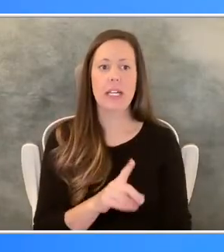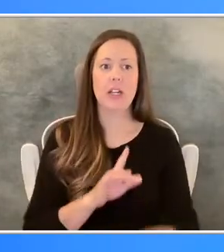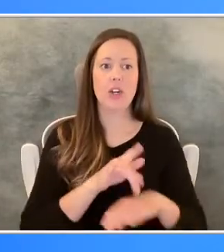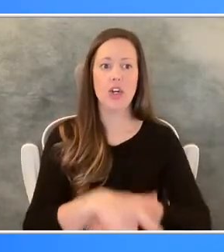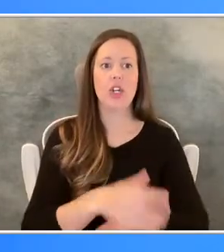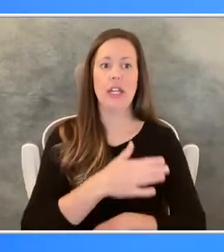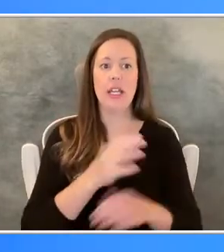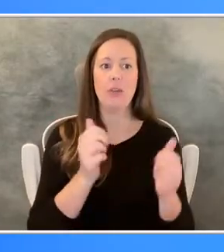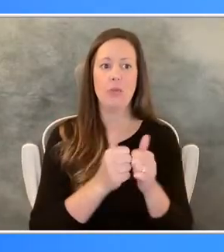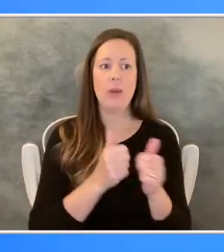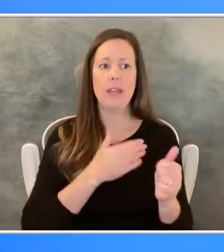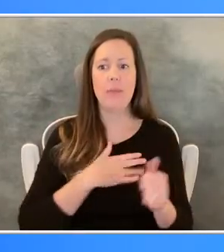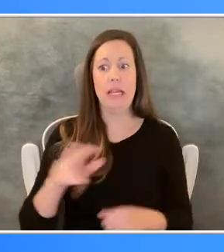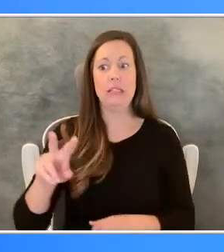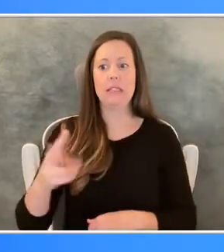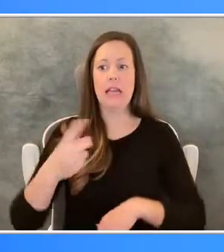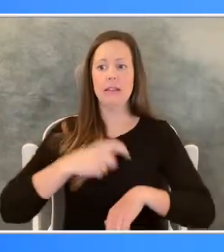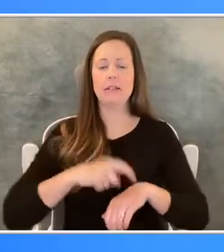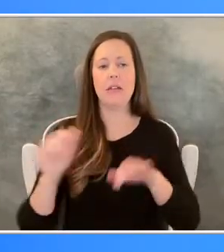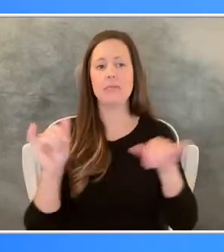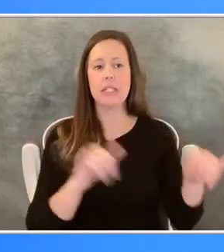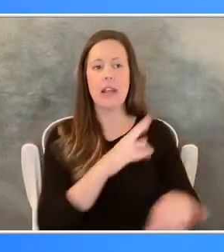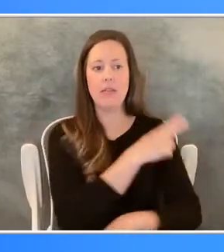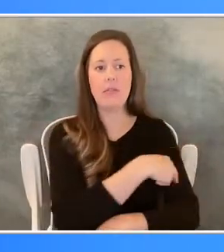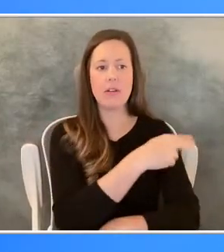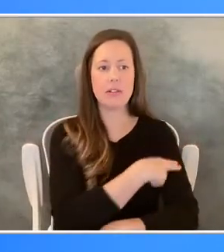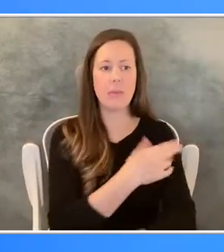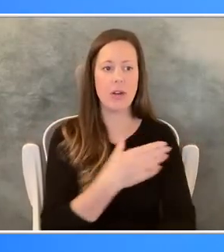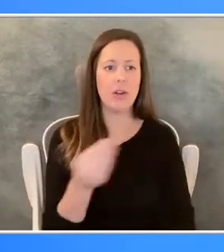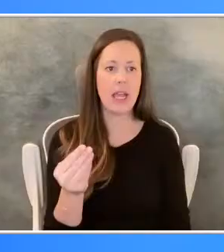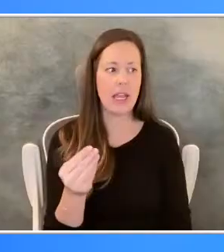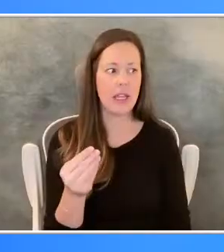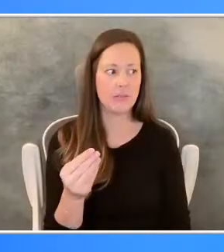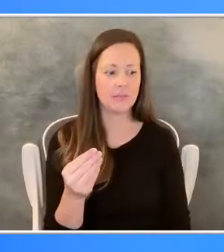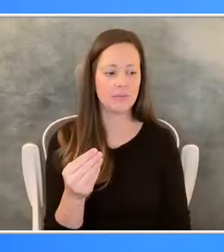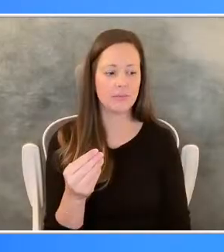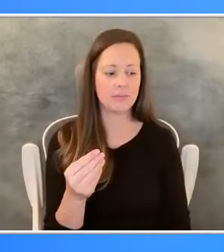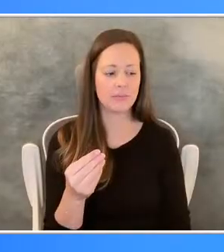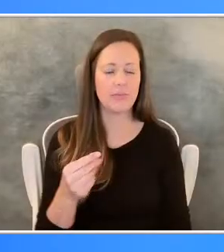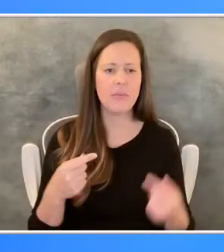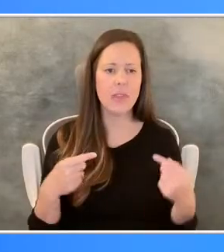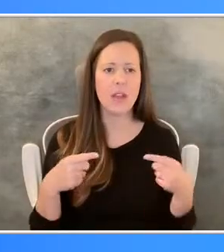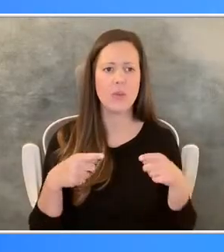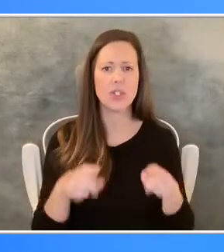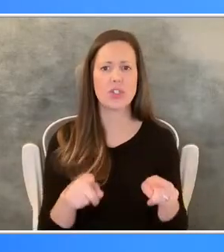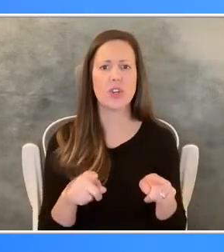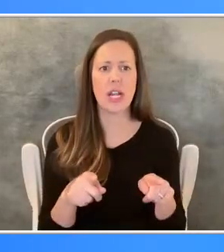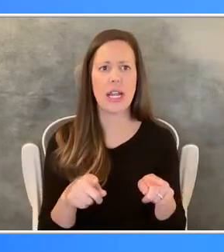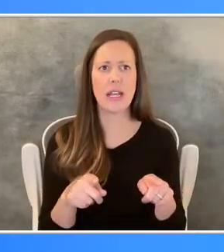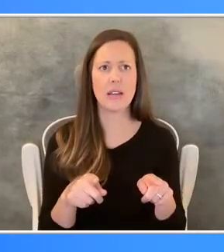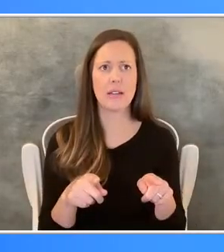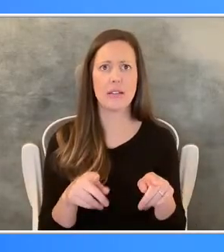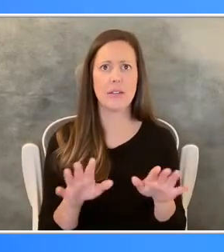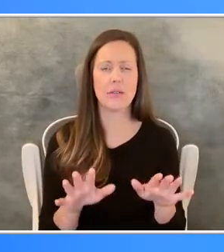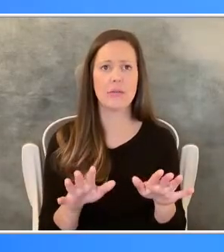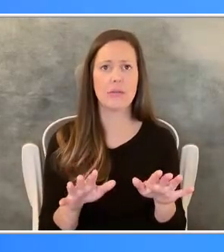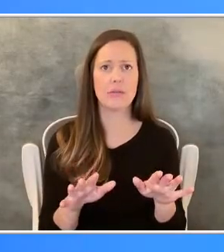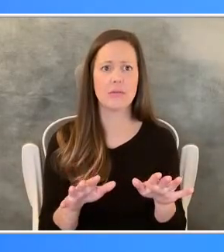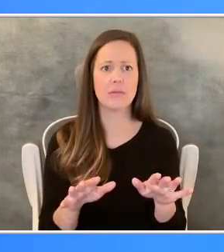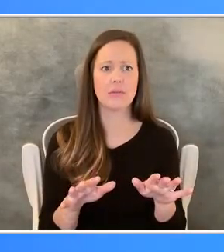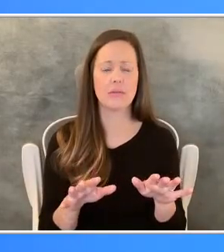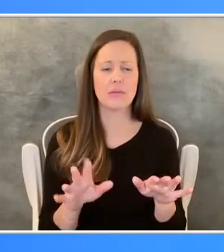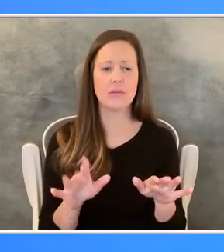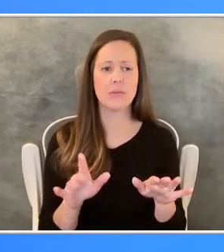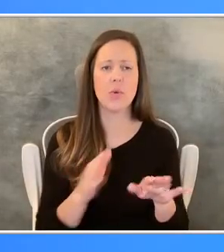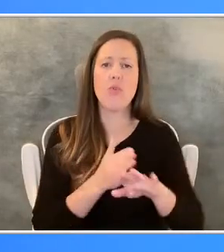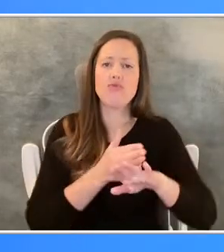stay at the hospital. So this was right out or during the right after the